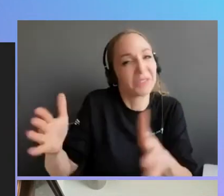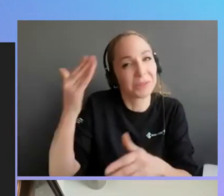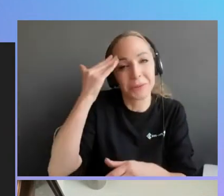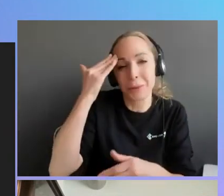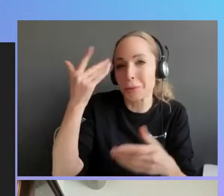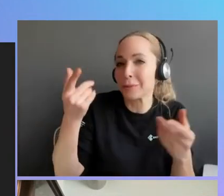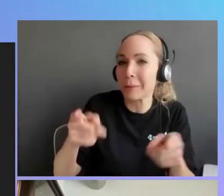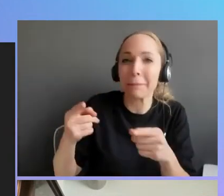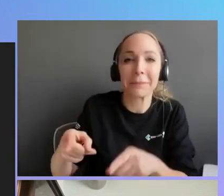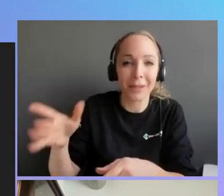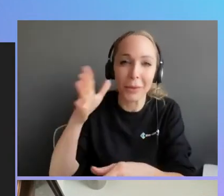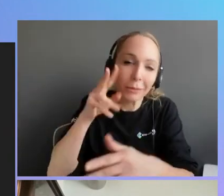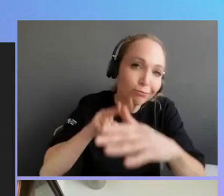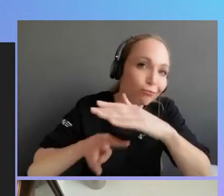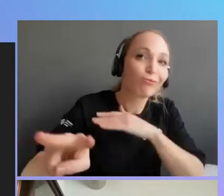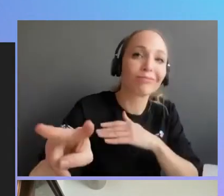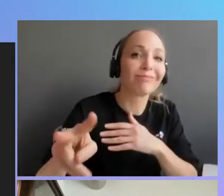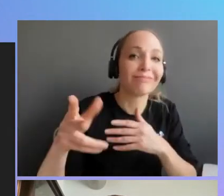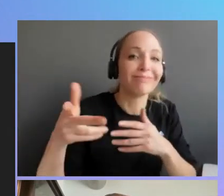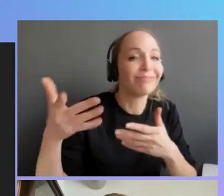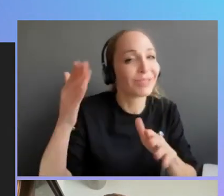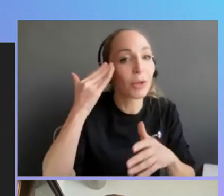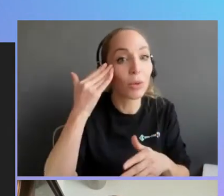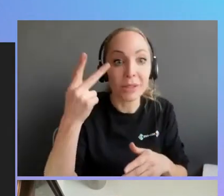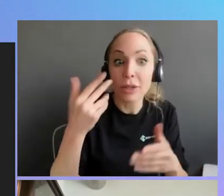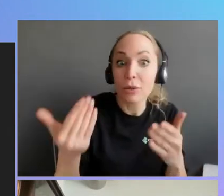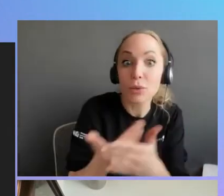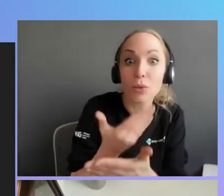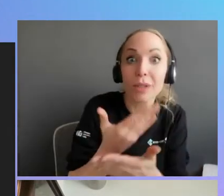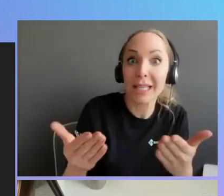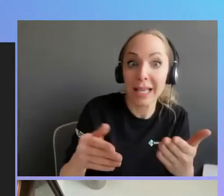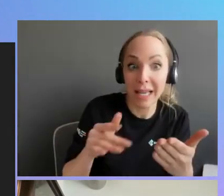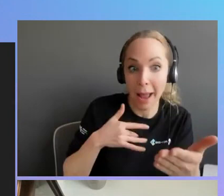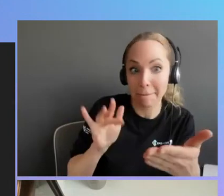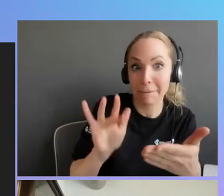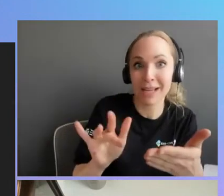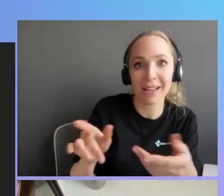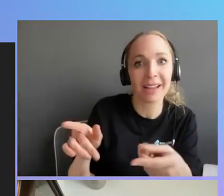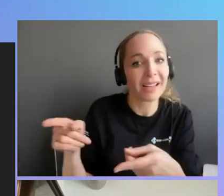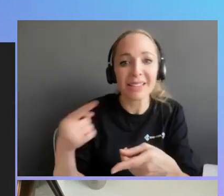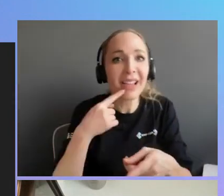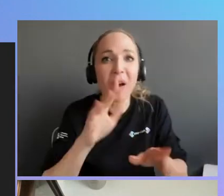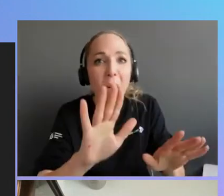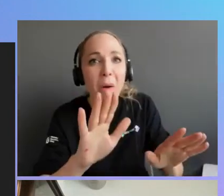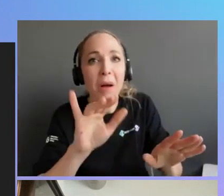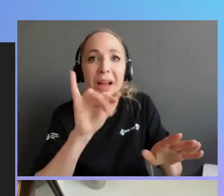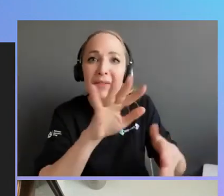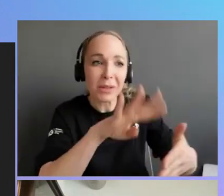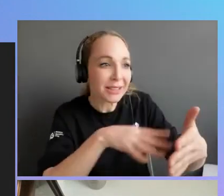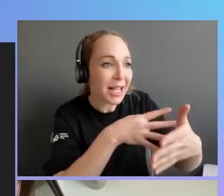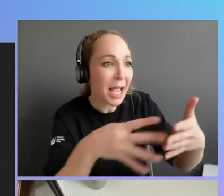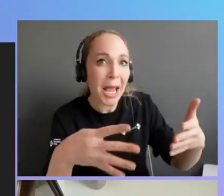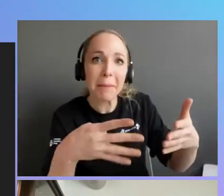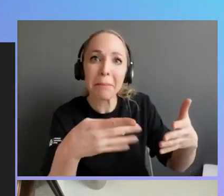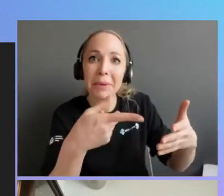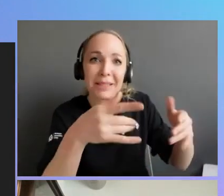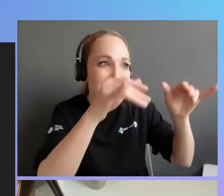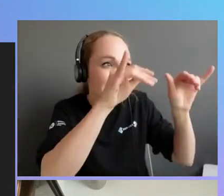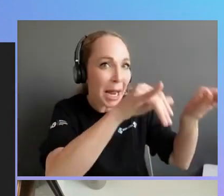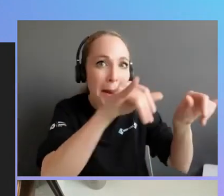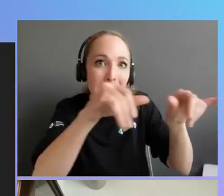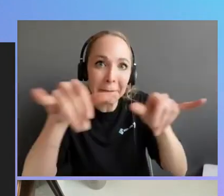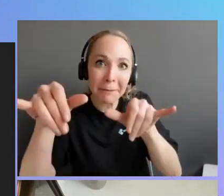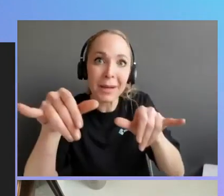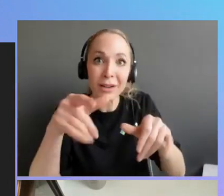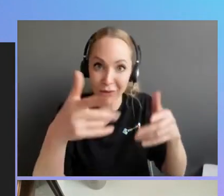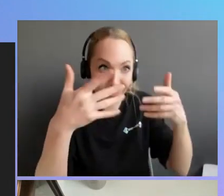this new thing appear below where I select my headers and it says, hey, if the rest of your table is the same and you're done testing all your headers with at least one data cell, which we